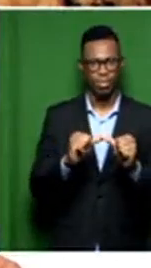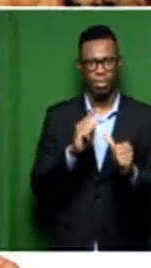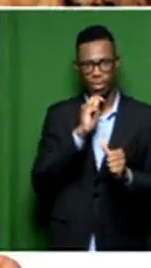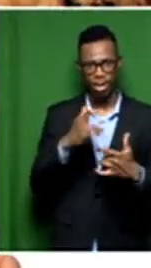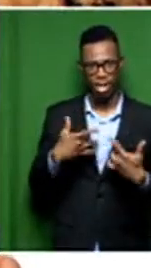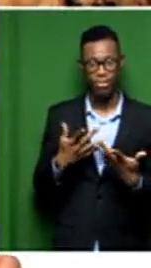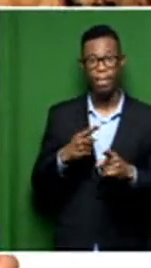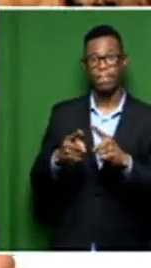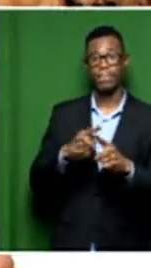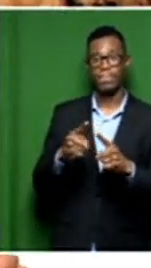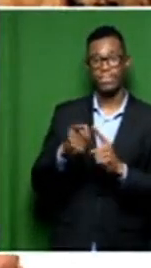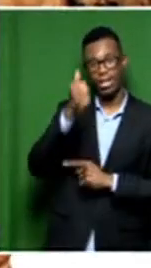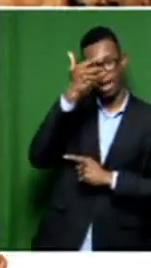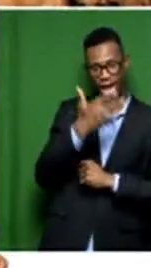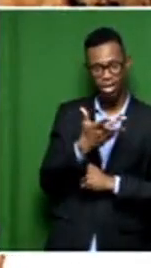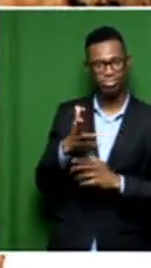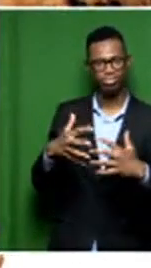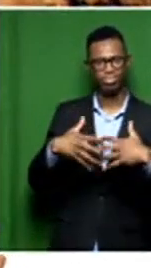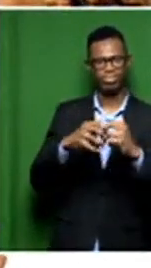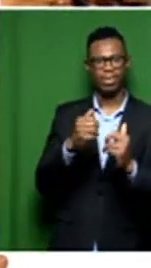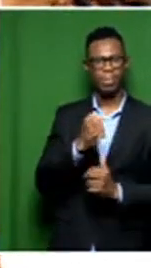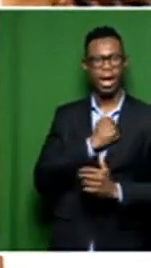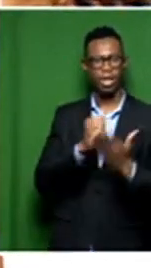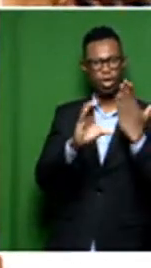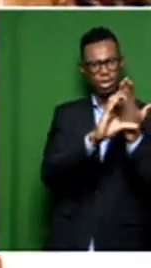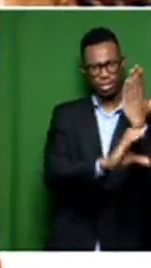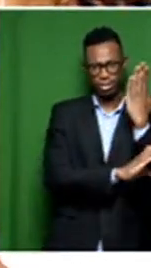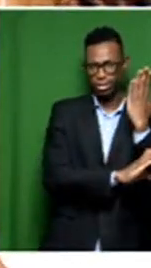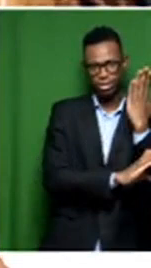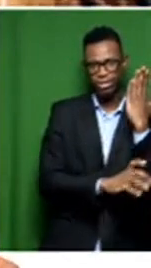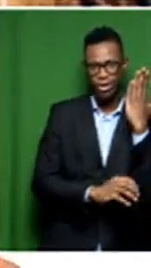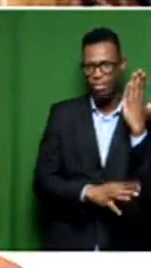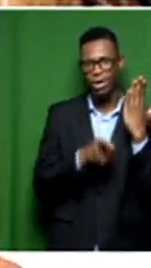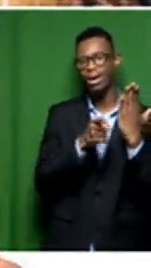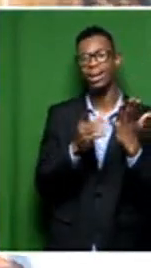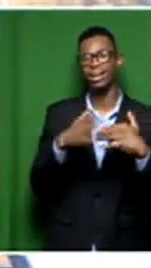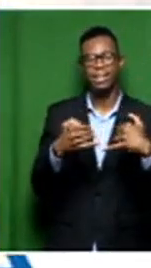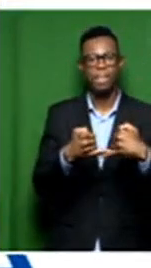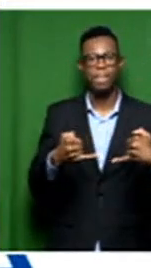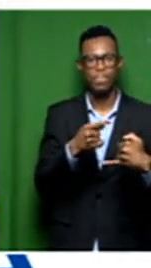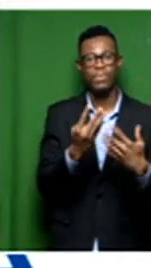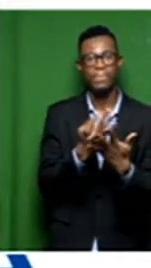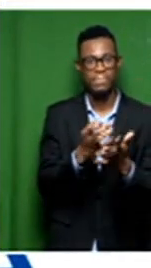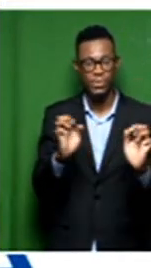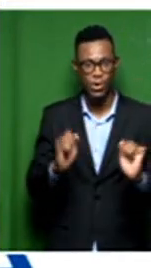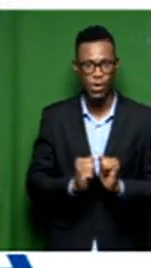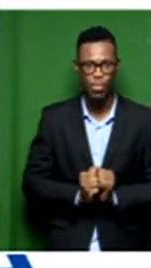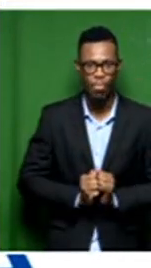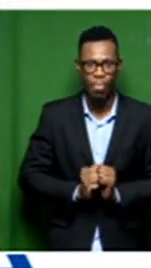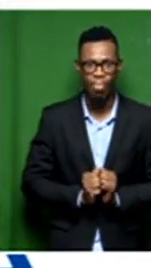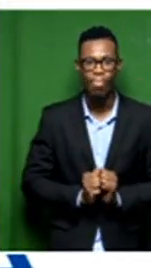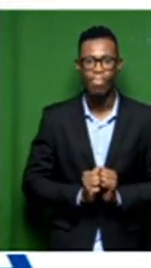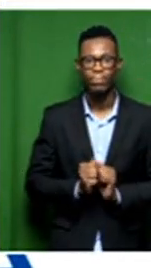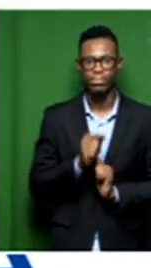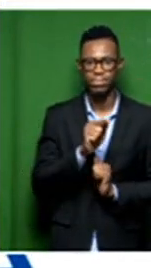Play Africa has launched My Constitution, which is available online for free. This is aimed at educating learners in grade 3